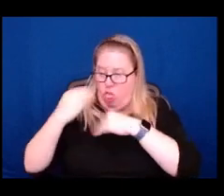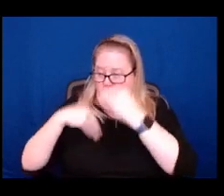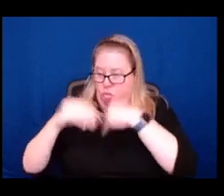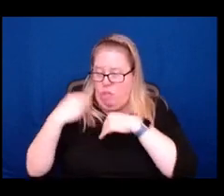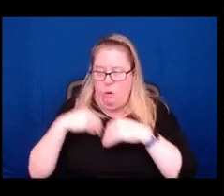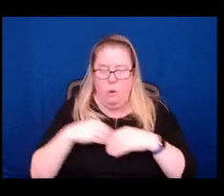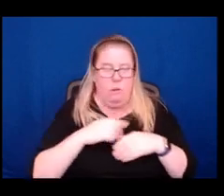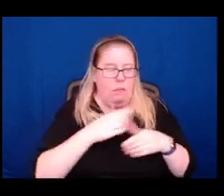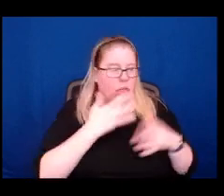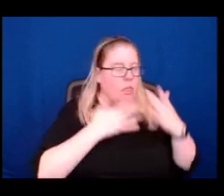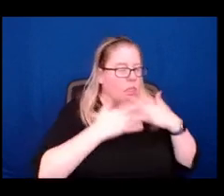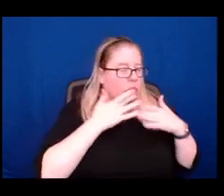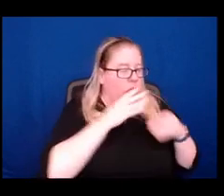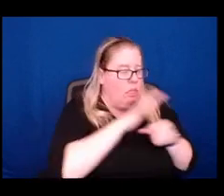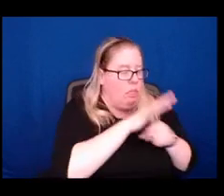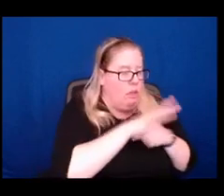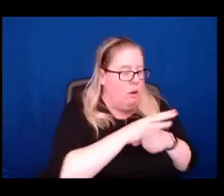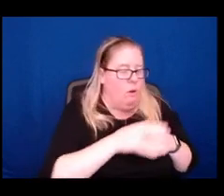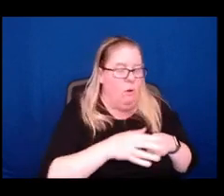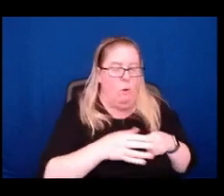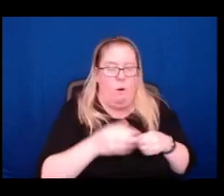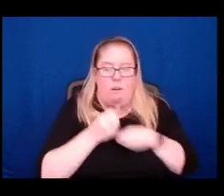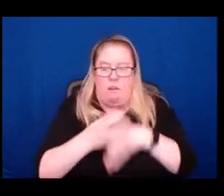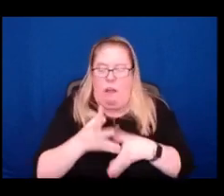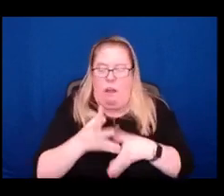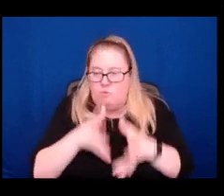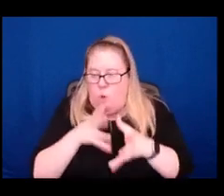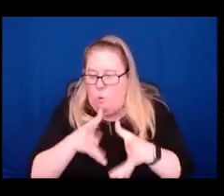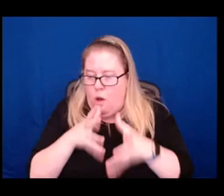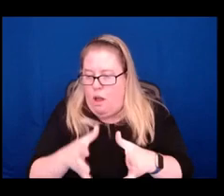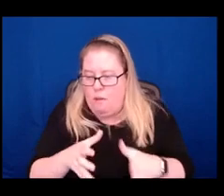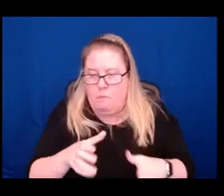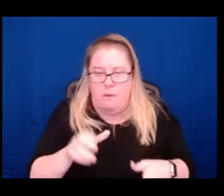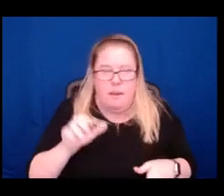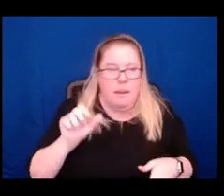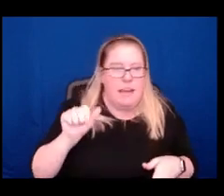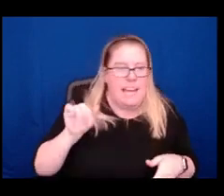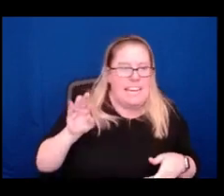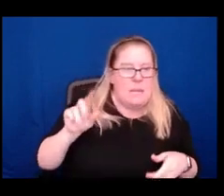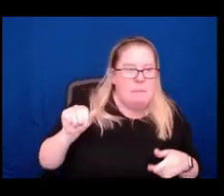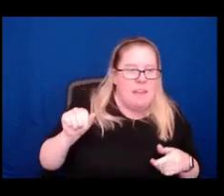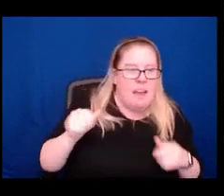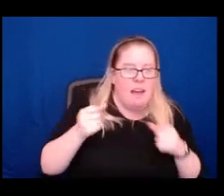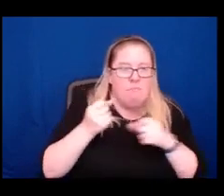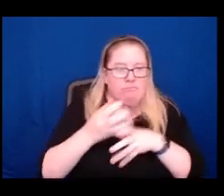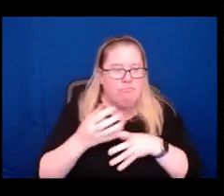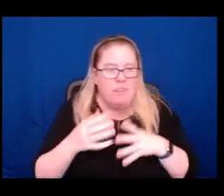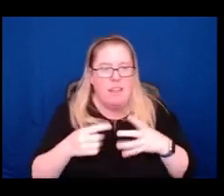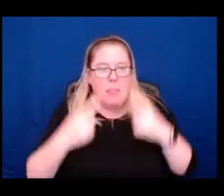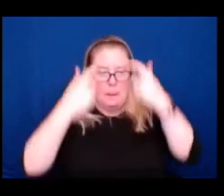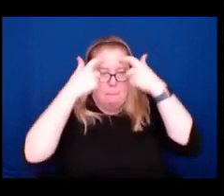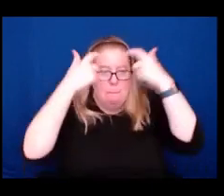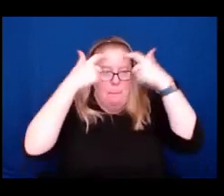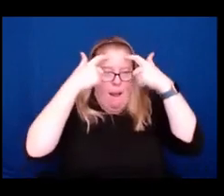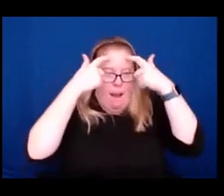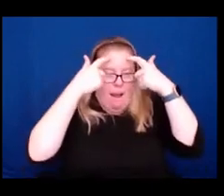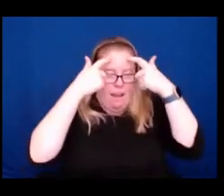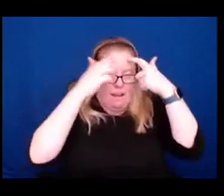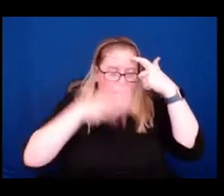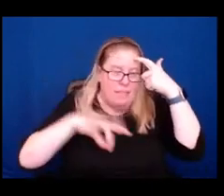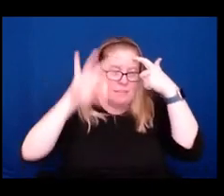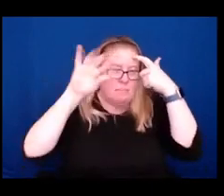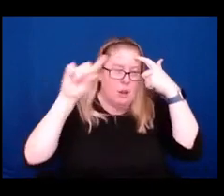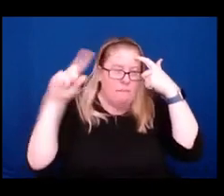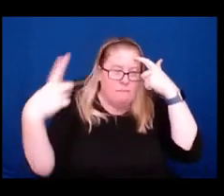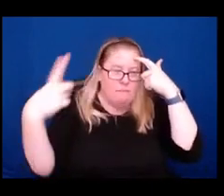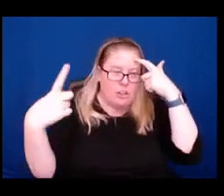I may start to make myself throw up, and I have anemia issues. There's so many things that come from the mind and the spirit first. And